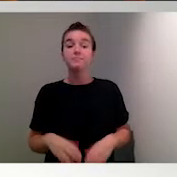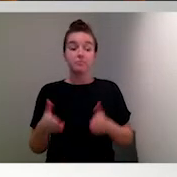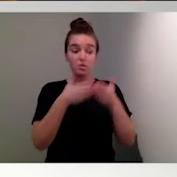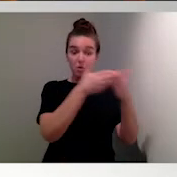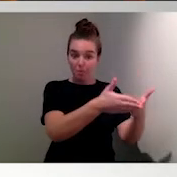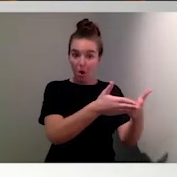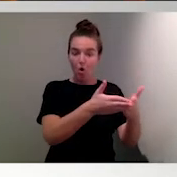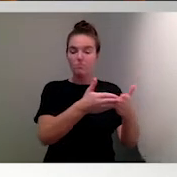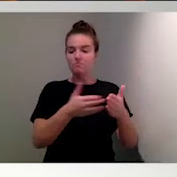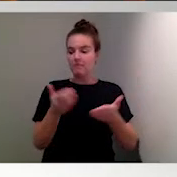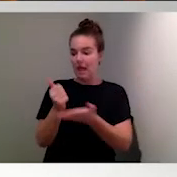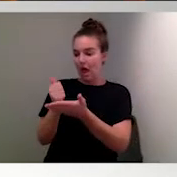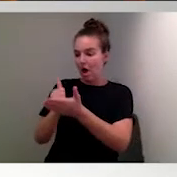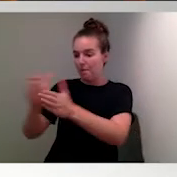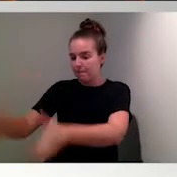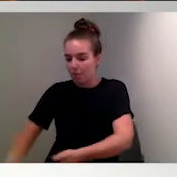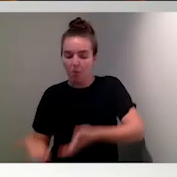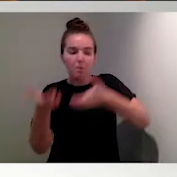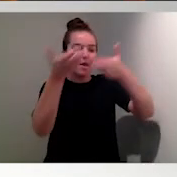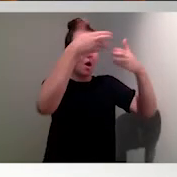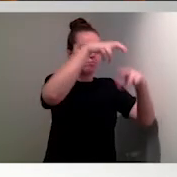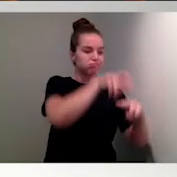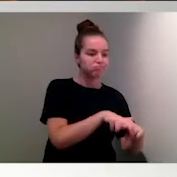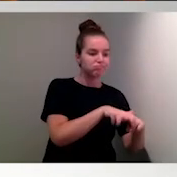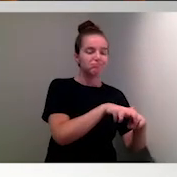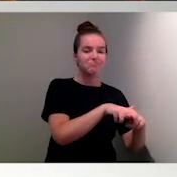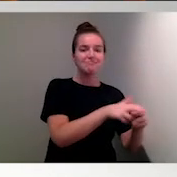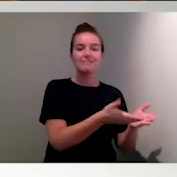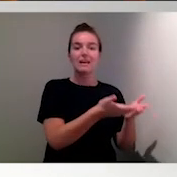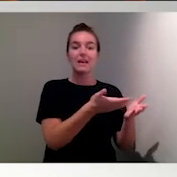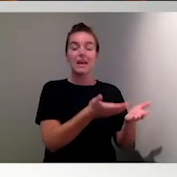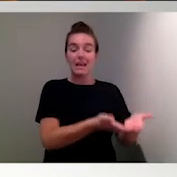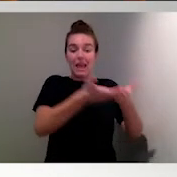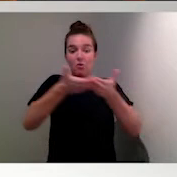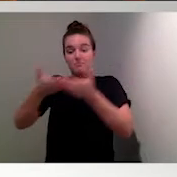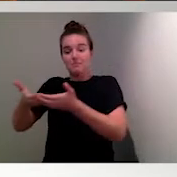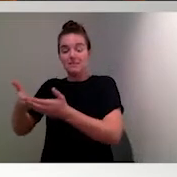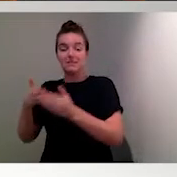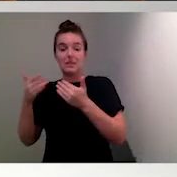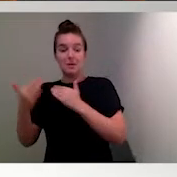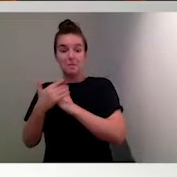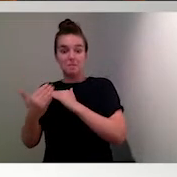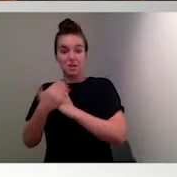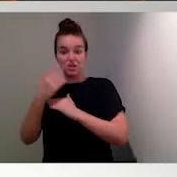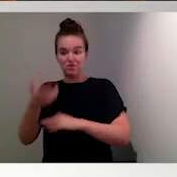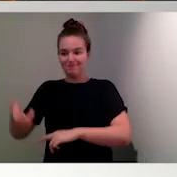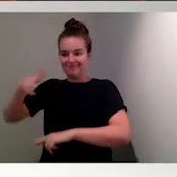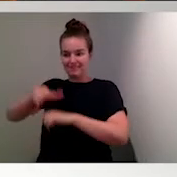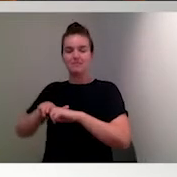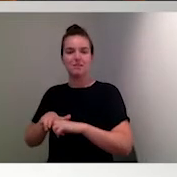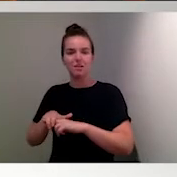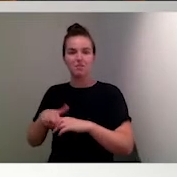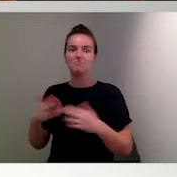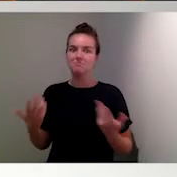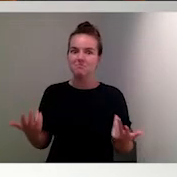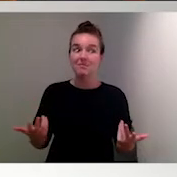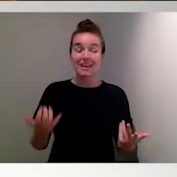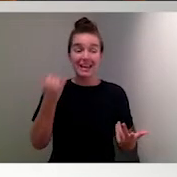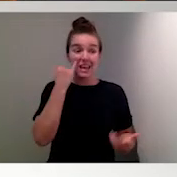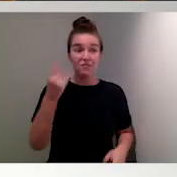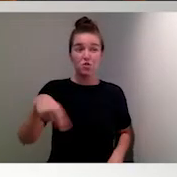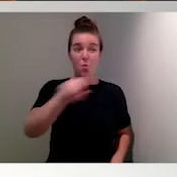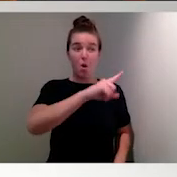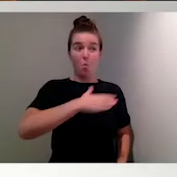to my chair, and that was that. If you're willing to be adventurous, if you're willing to take the risk, if